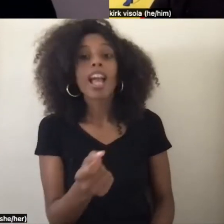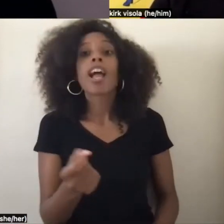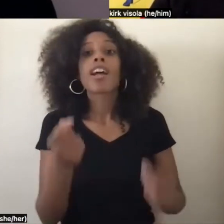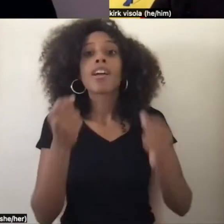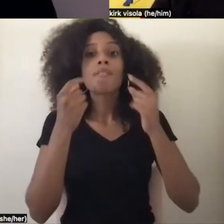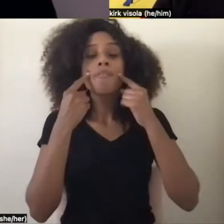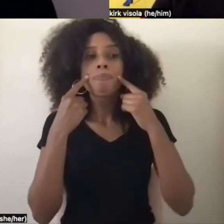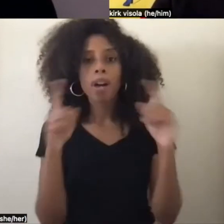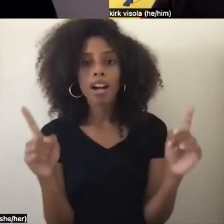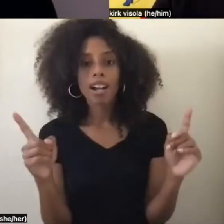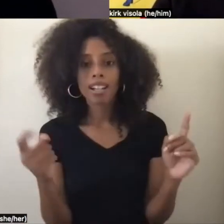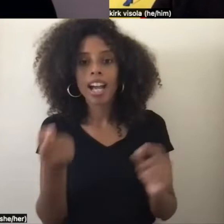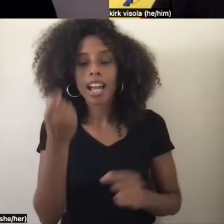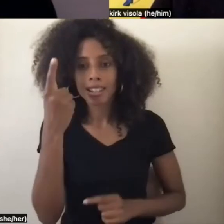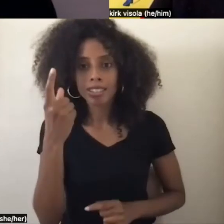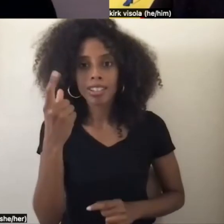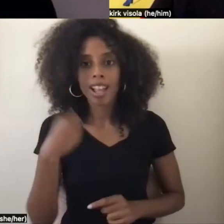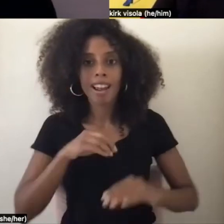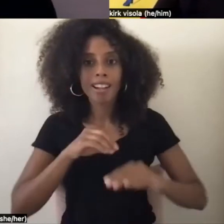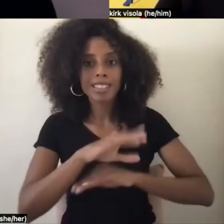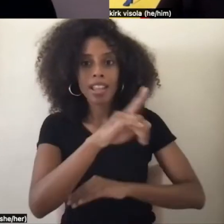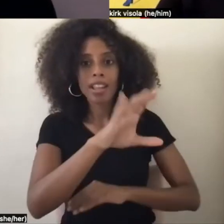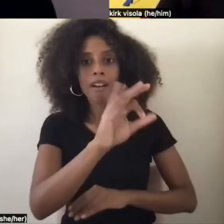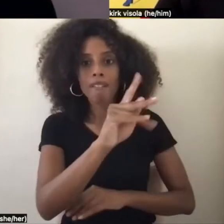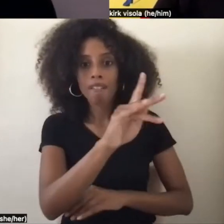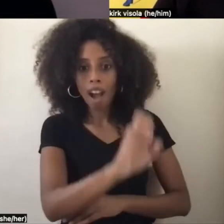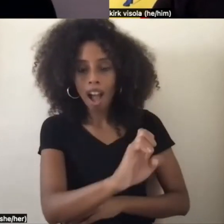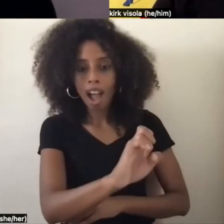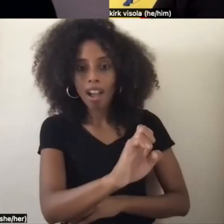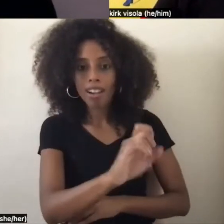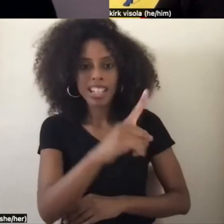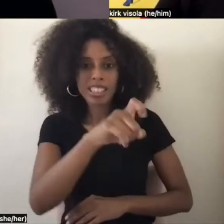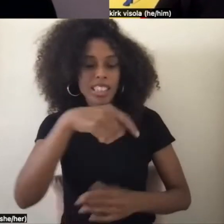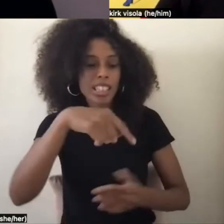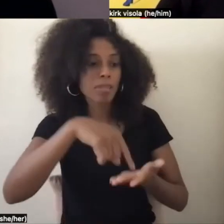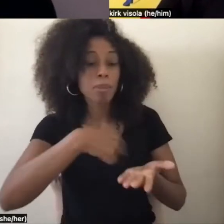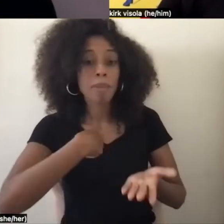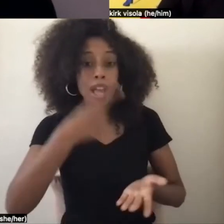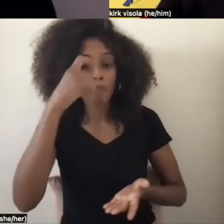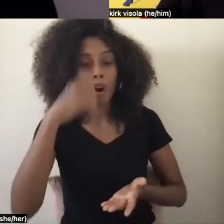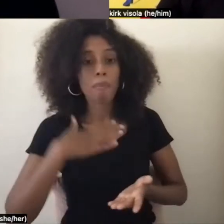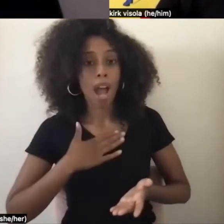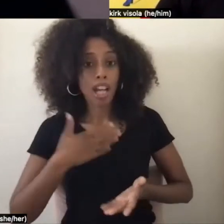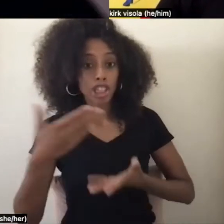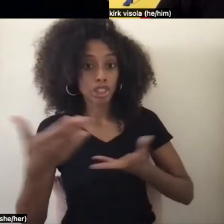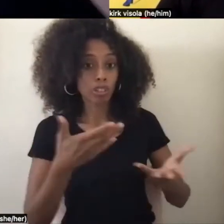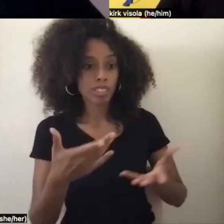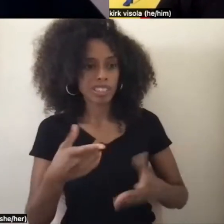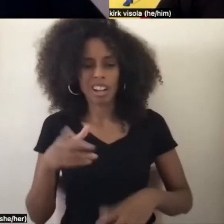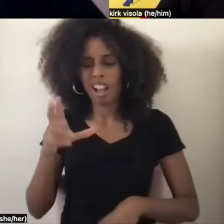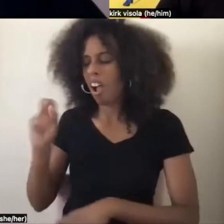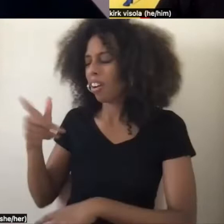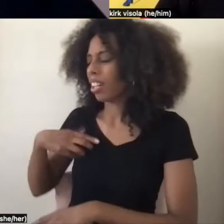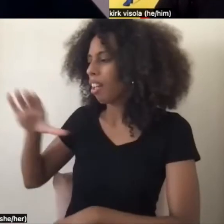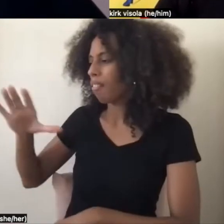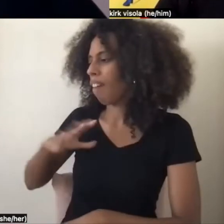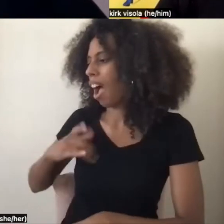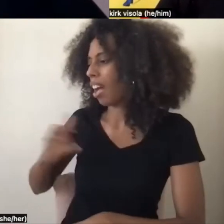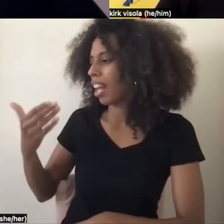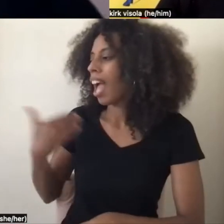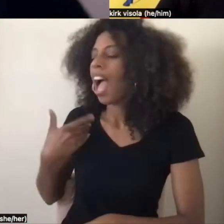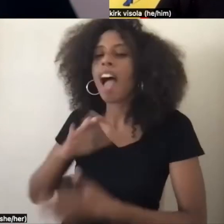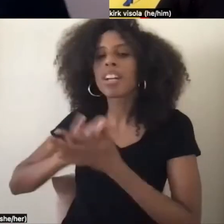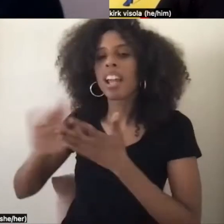just asking to be paid for my services. He goes, oh, okay, well, that's fine. Hey, you know what? Have a nice life. And then he hung up. And